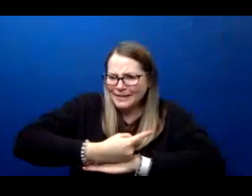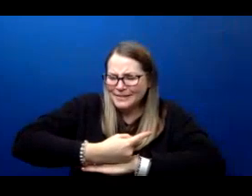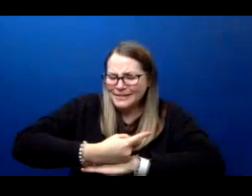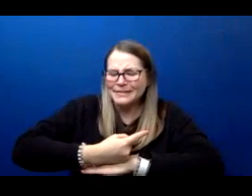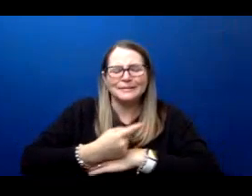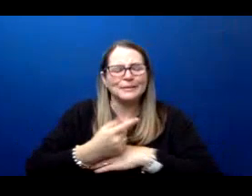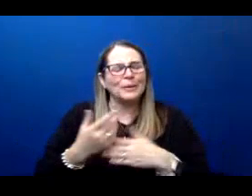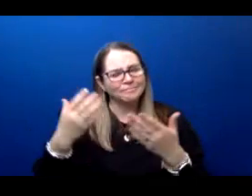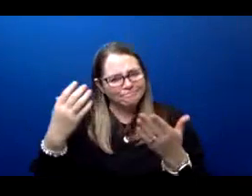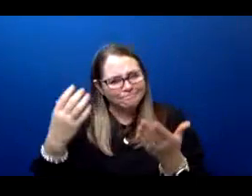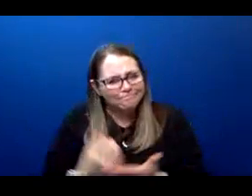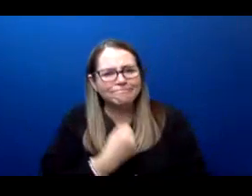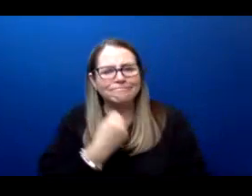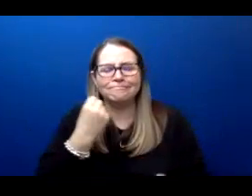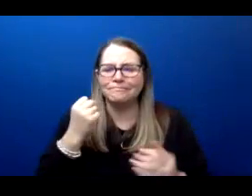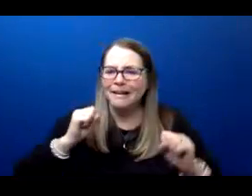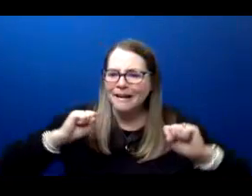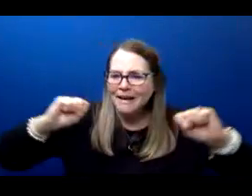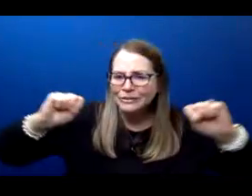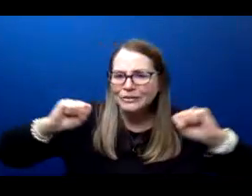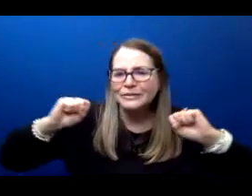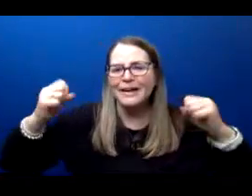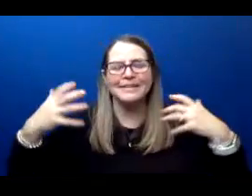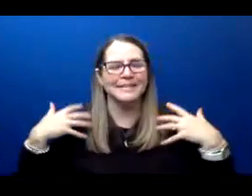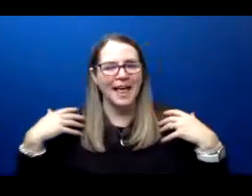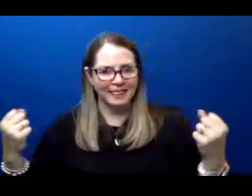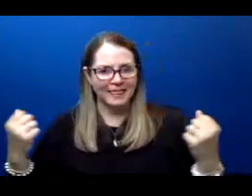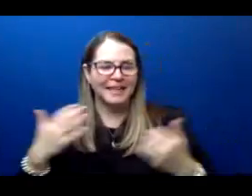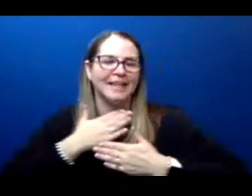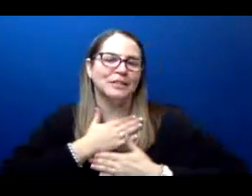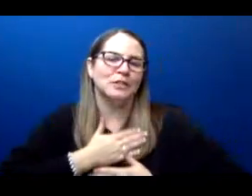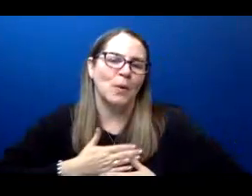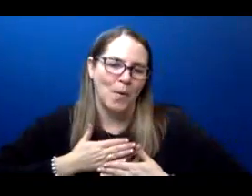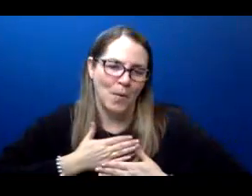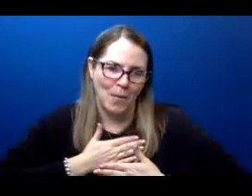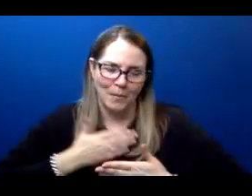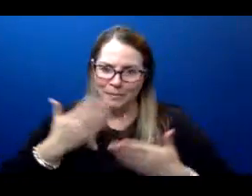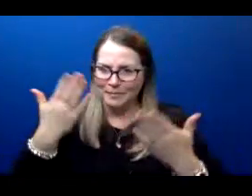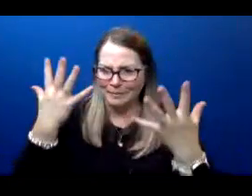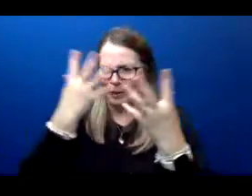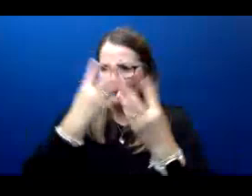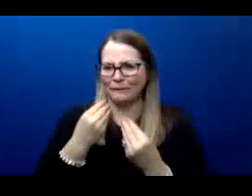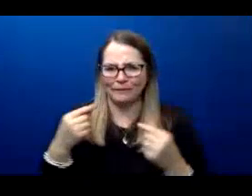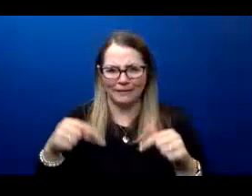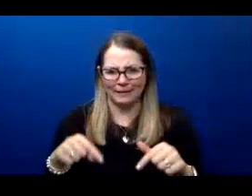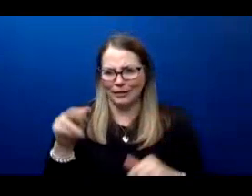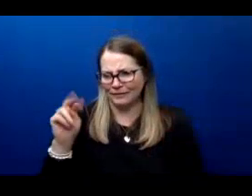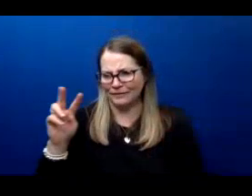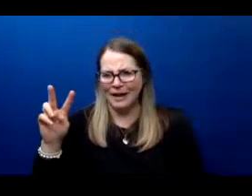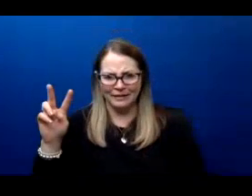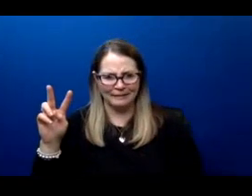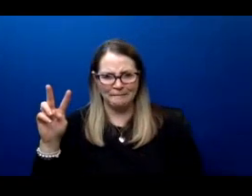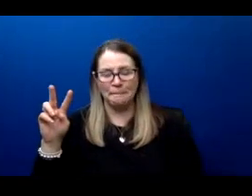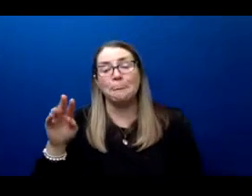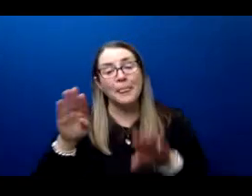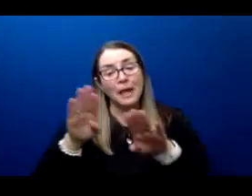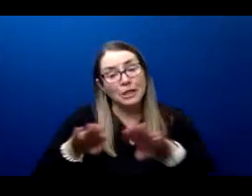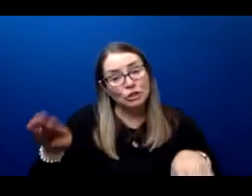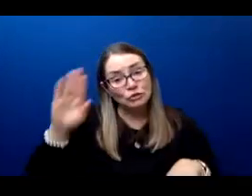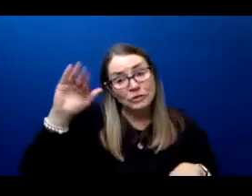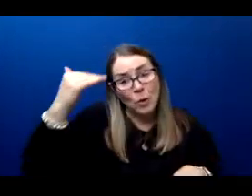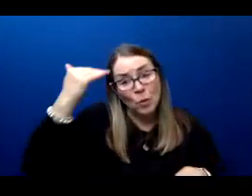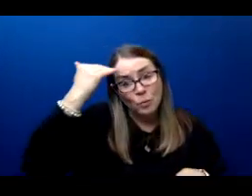out there, exercise, be healthy, and really enjoy the outdoors. We live in a beautiful state here in Nevada. It's also Children's Awareness